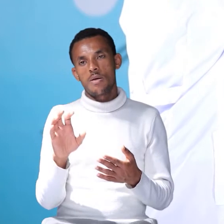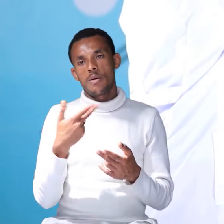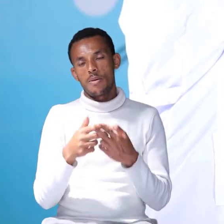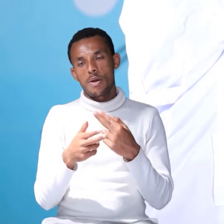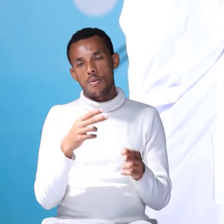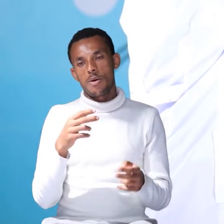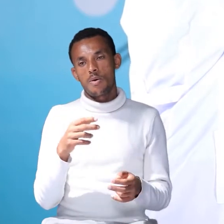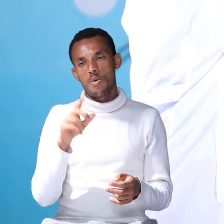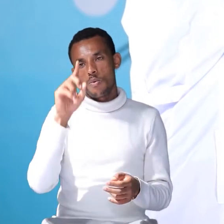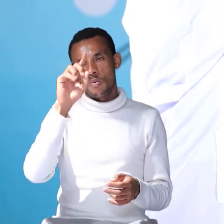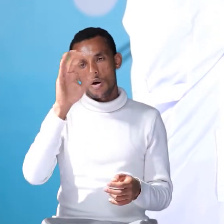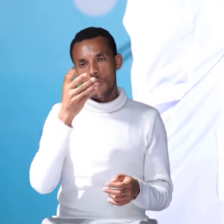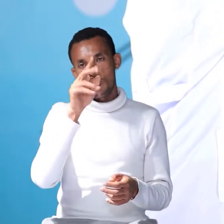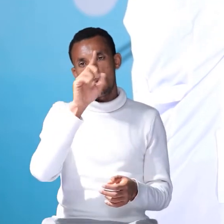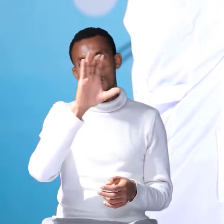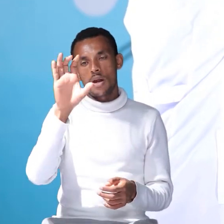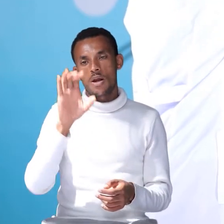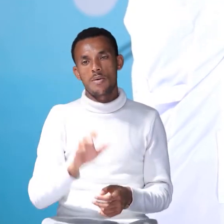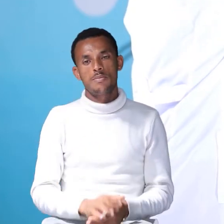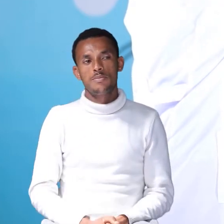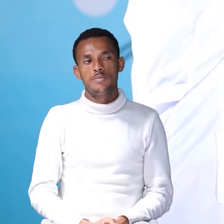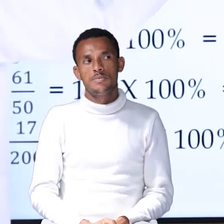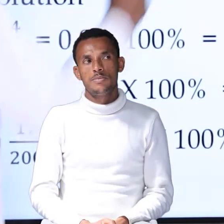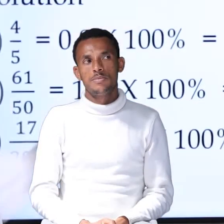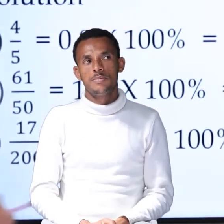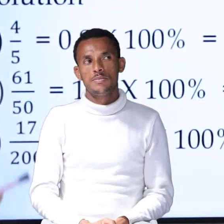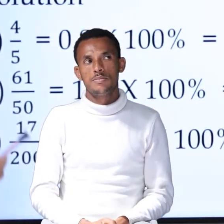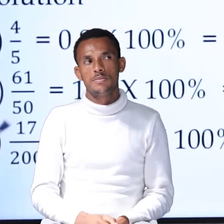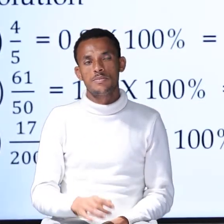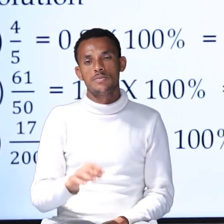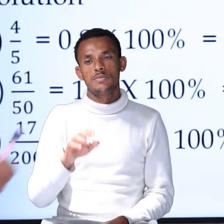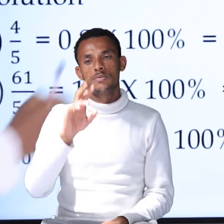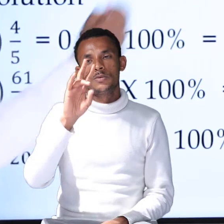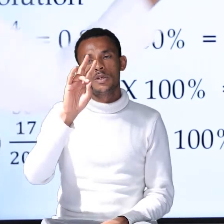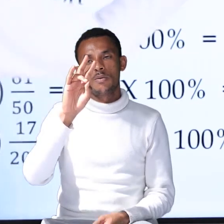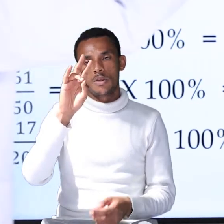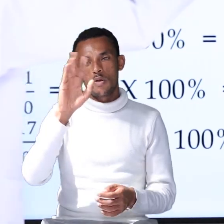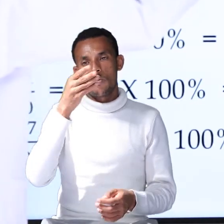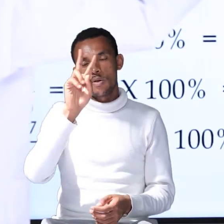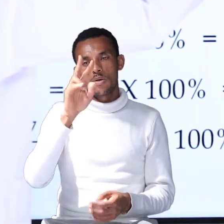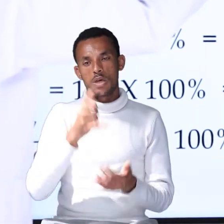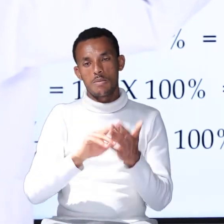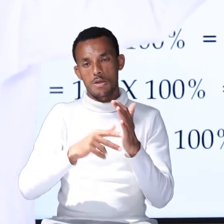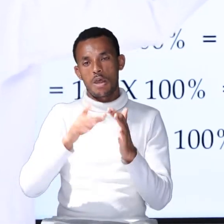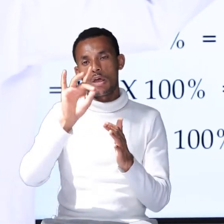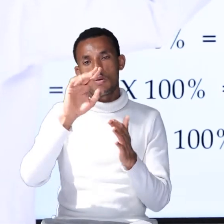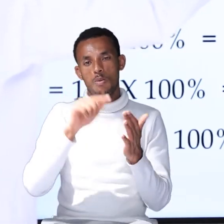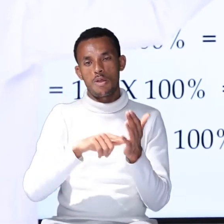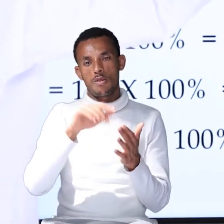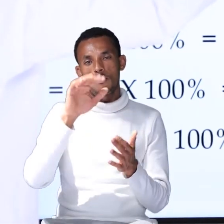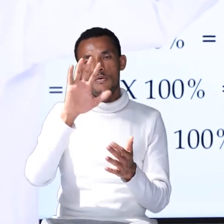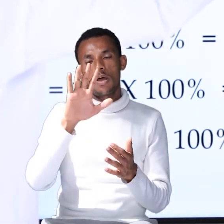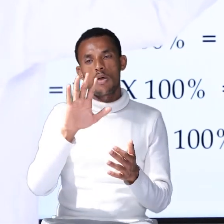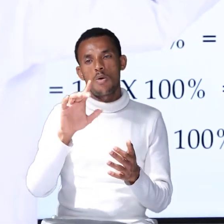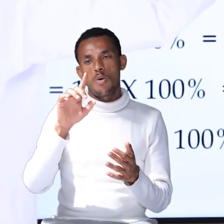17 over 2 multiplied by 1 over 100 it comes. So 17 over 2 which is